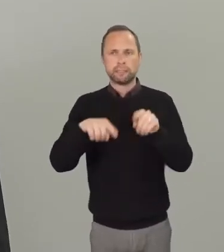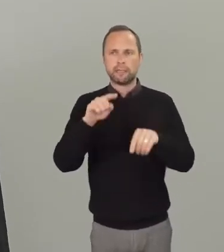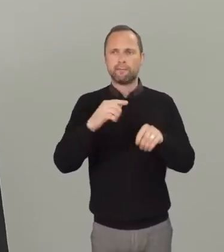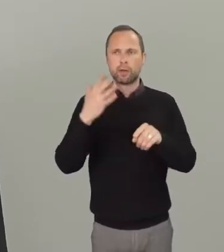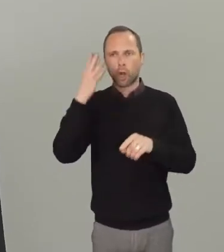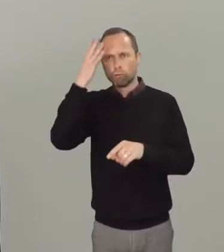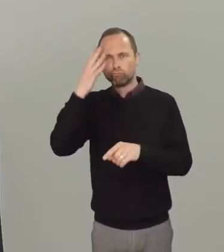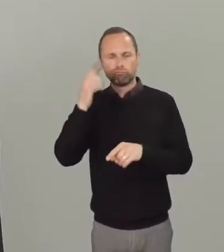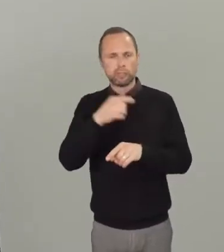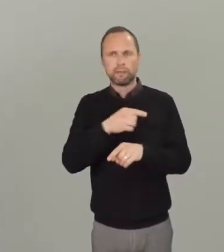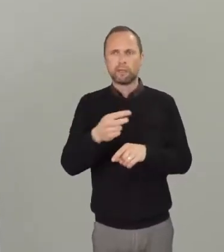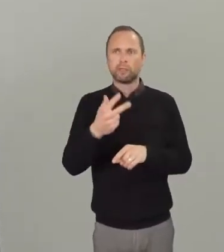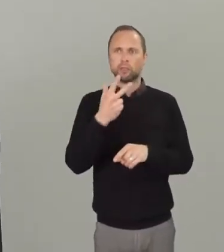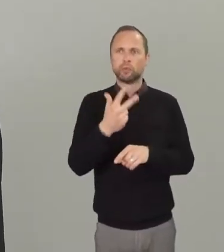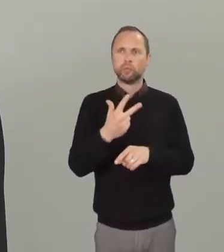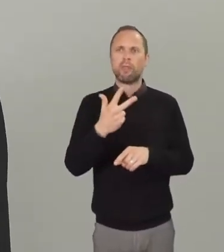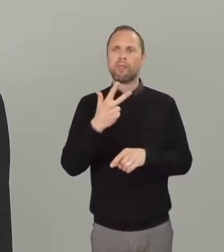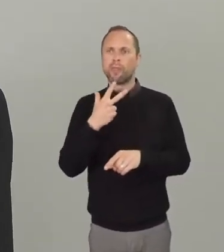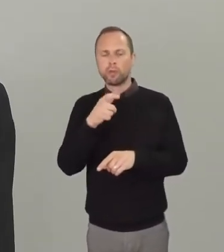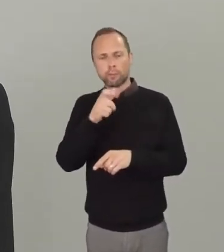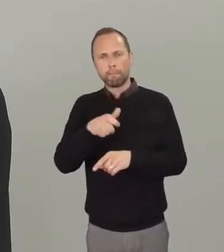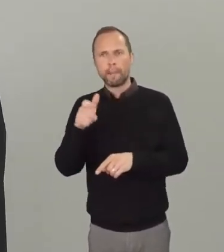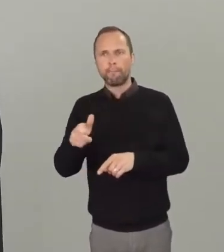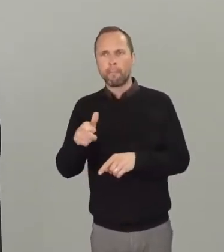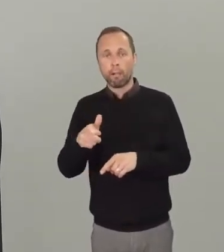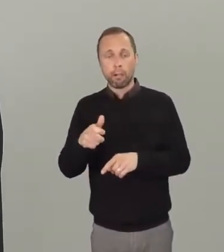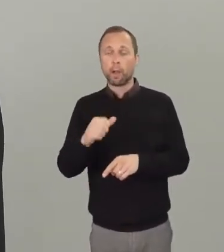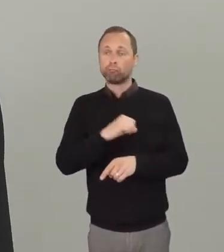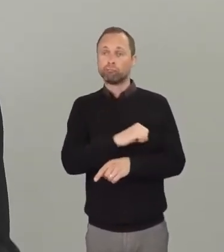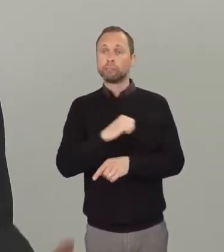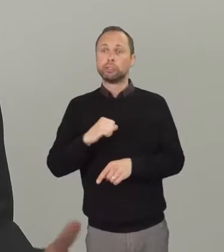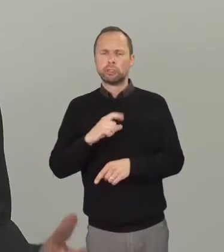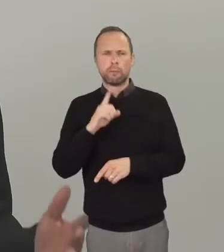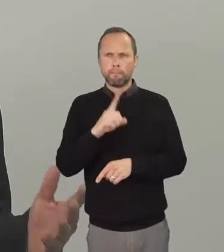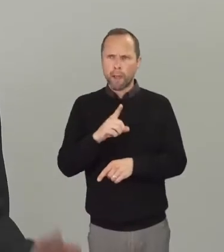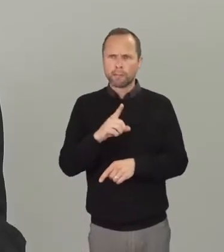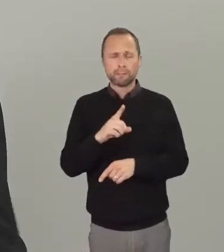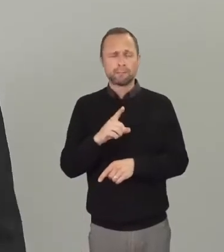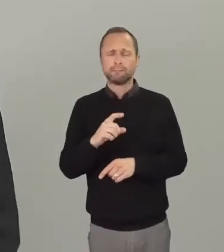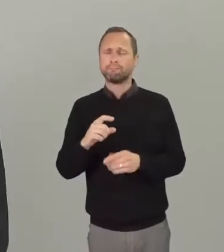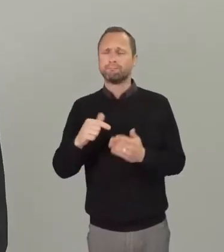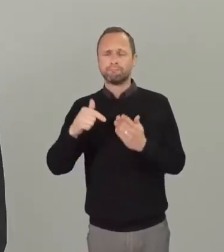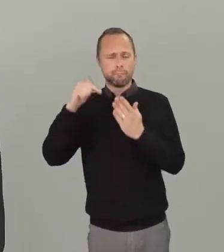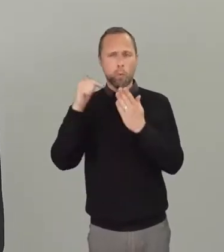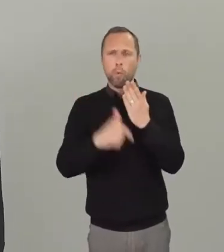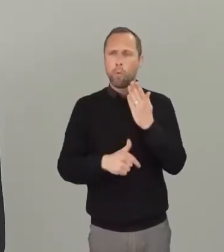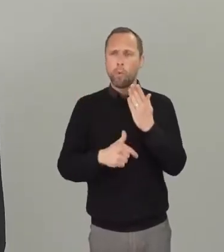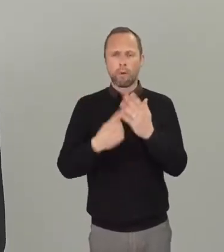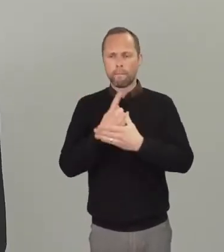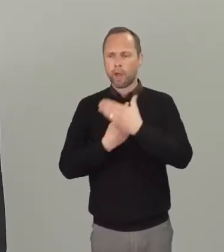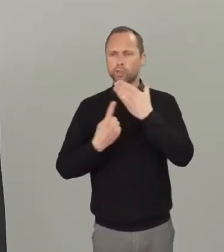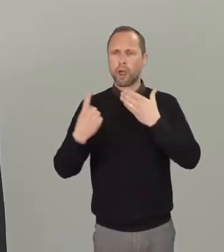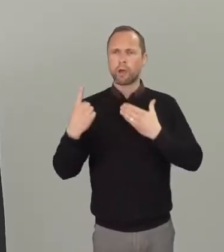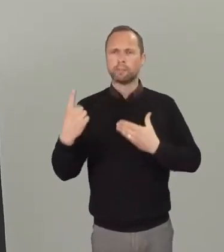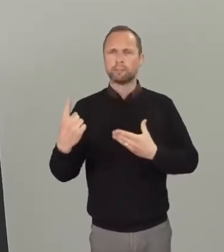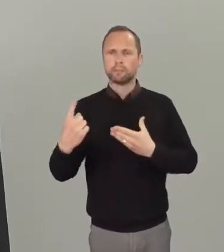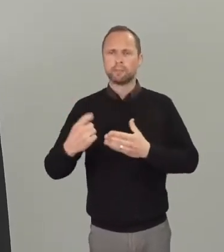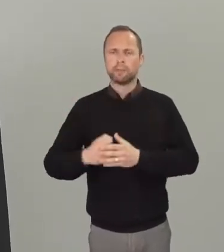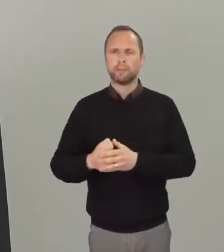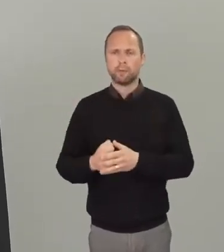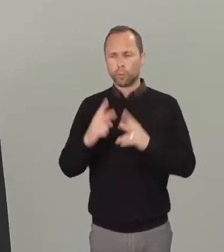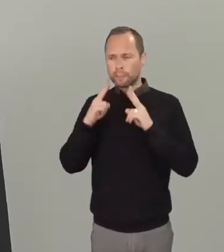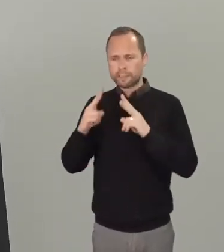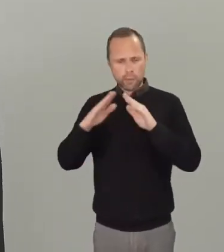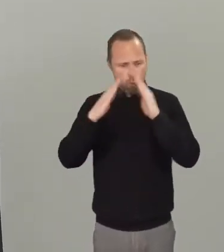Christians are amongst the world's poorest and most marginalized. We see a